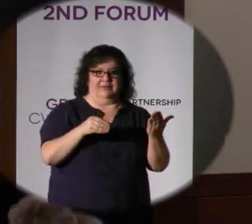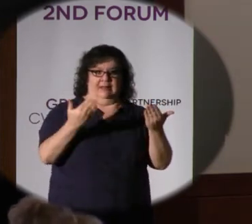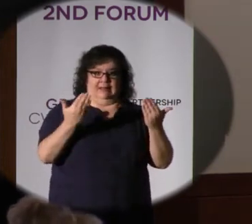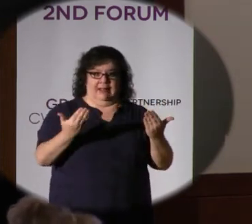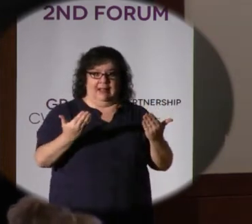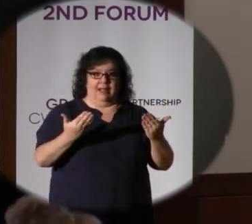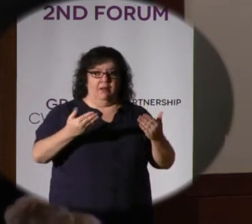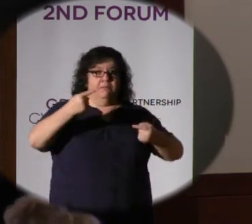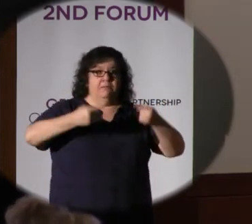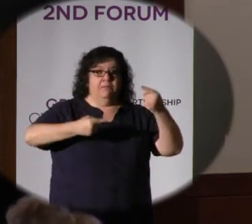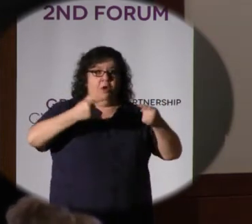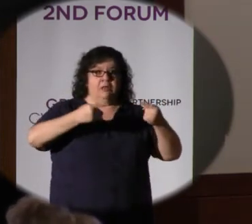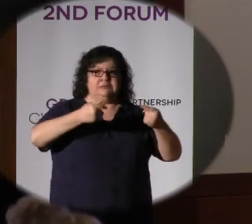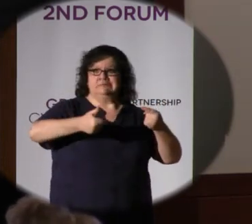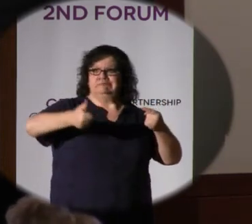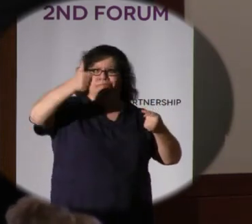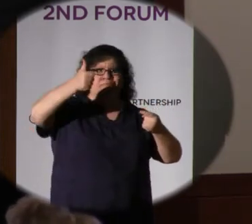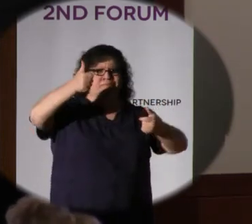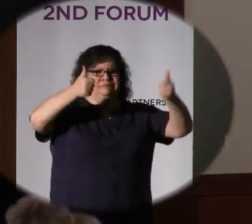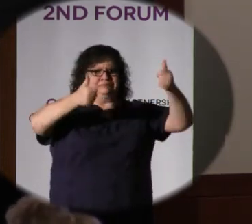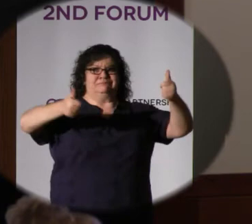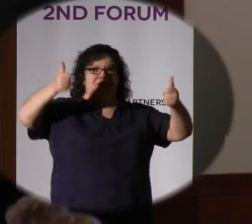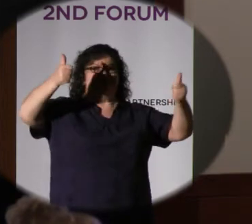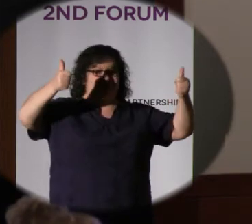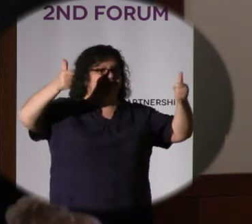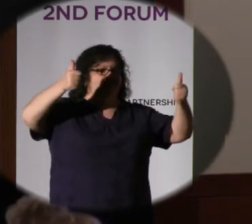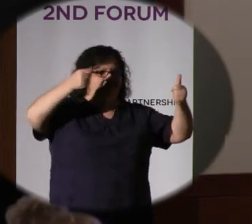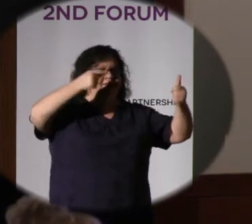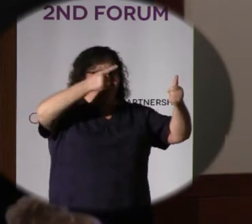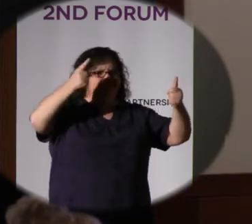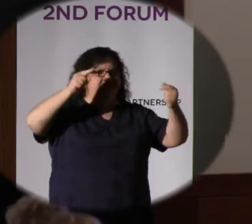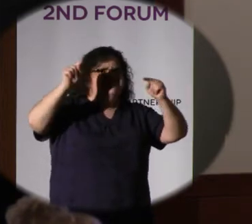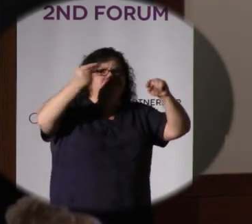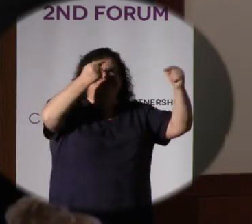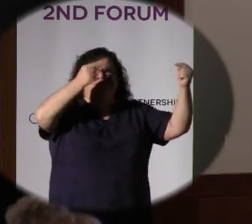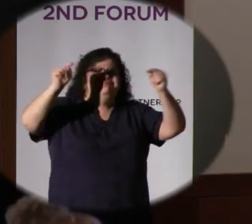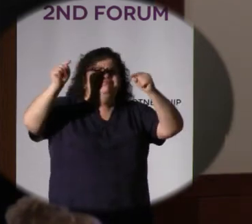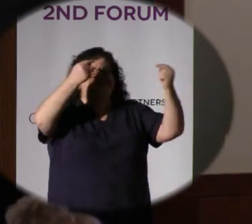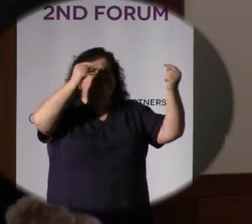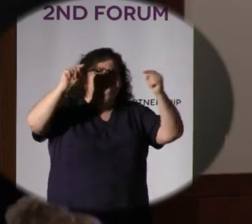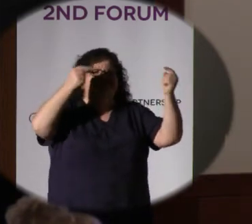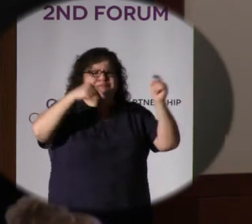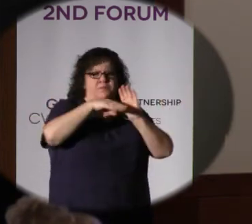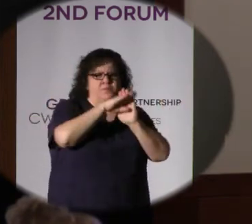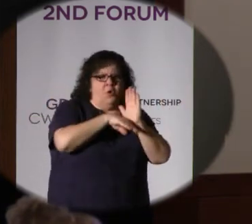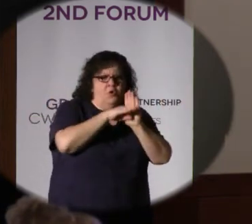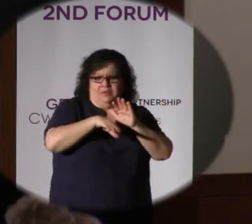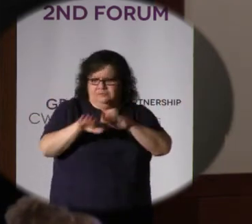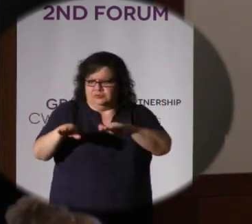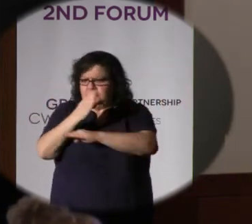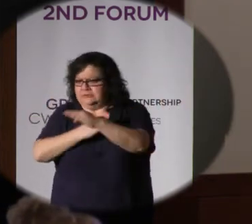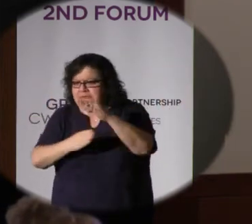in UNICEF itself, where we've reflected in our own strategic plan